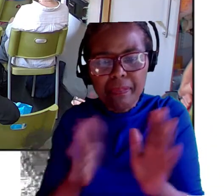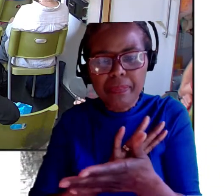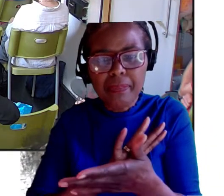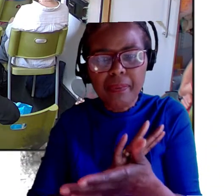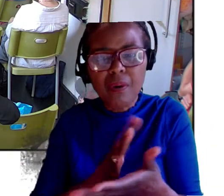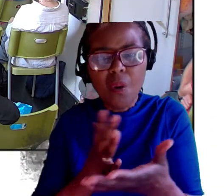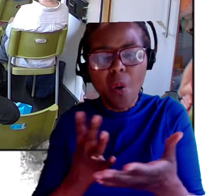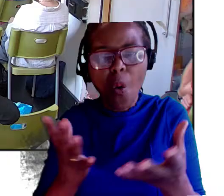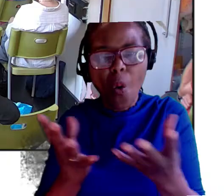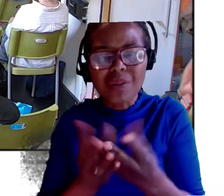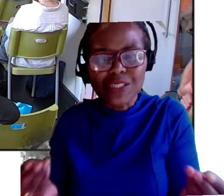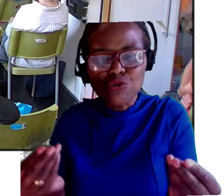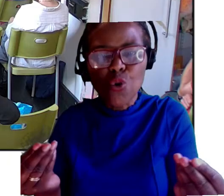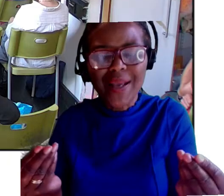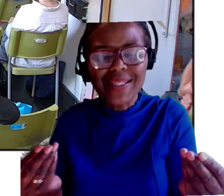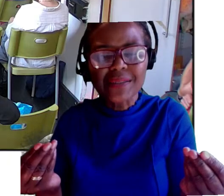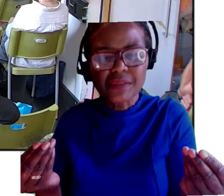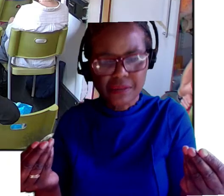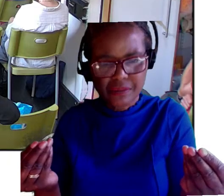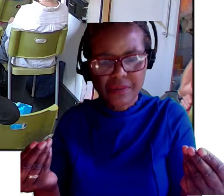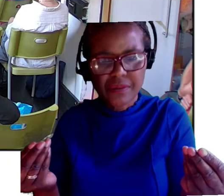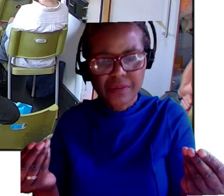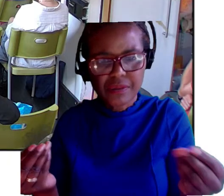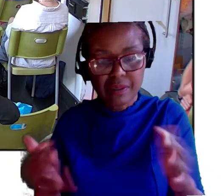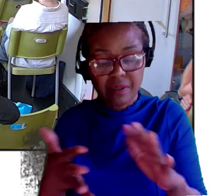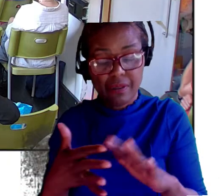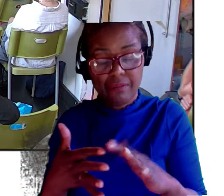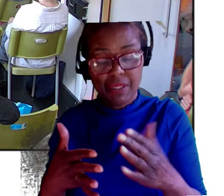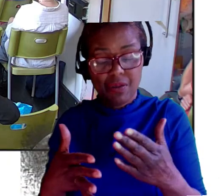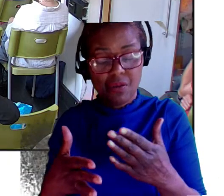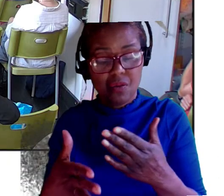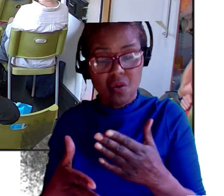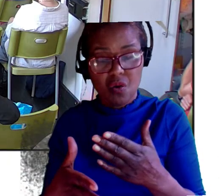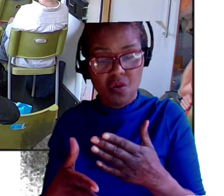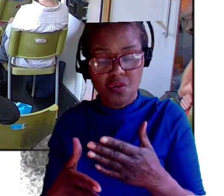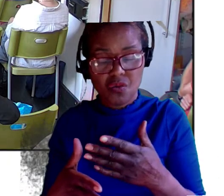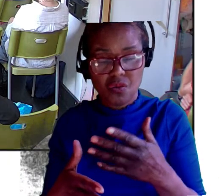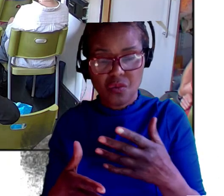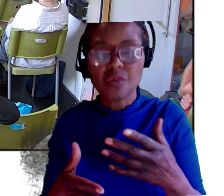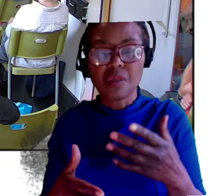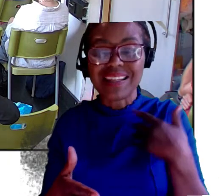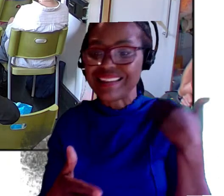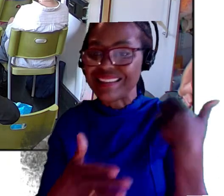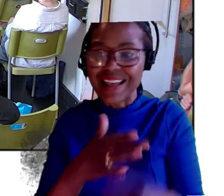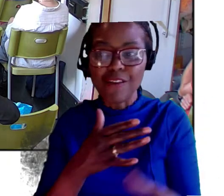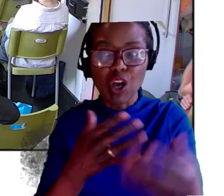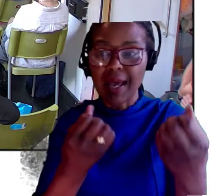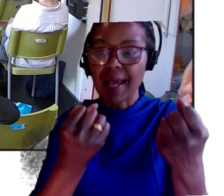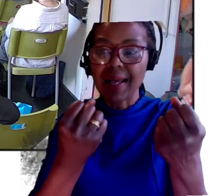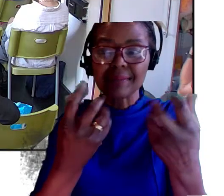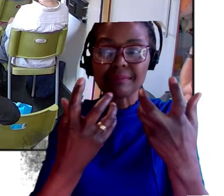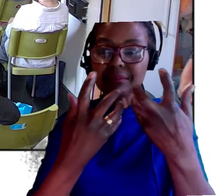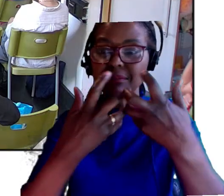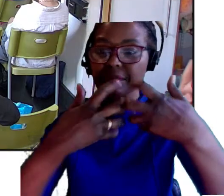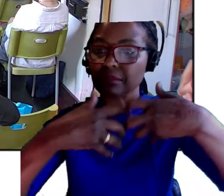invented problem because we never had these technologies before. Yeah. 17th, 18th century,